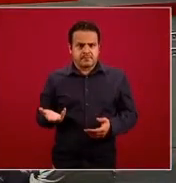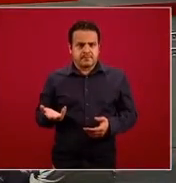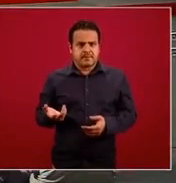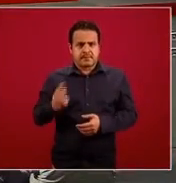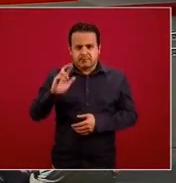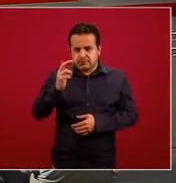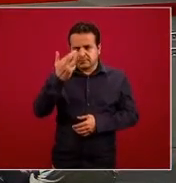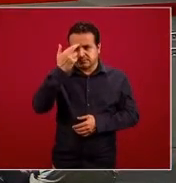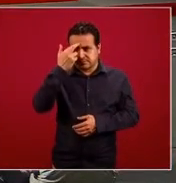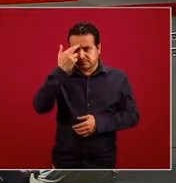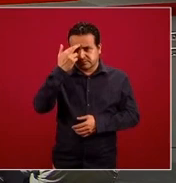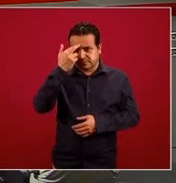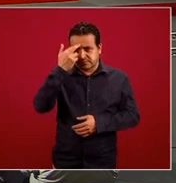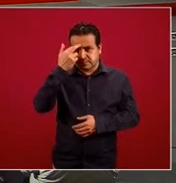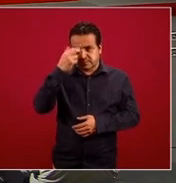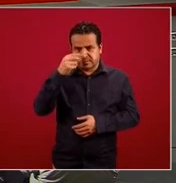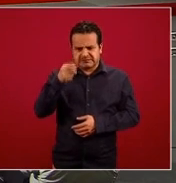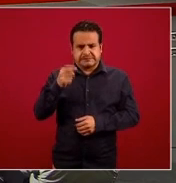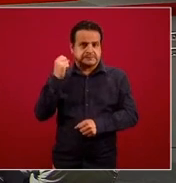officially the